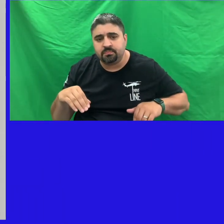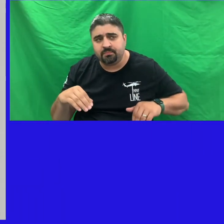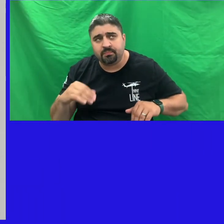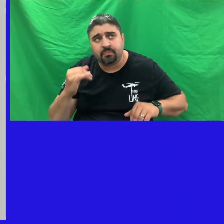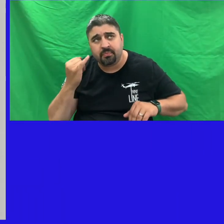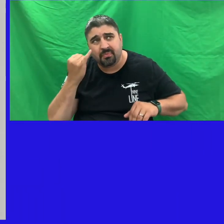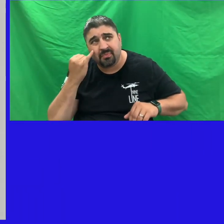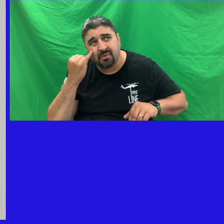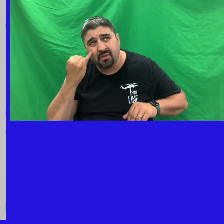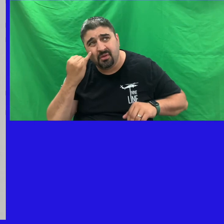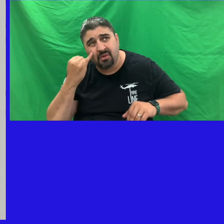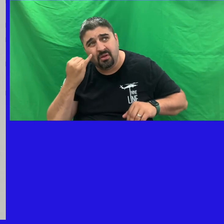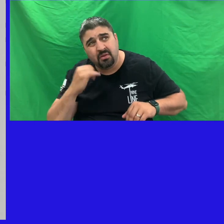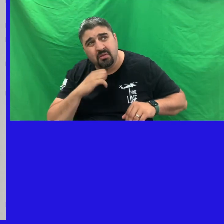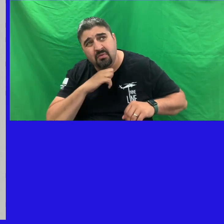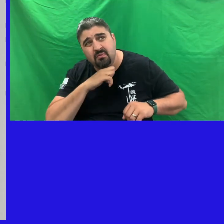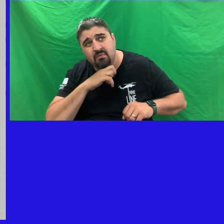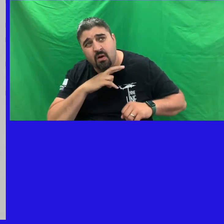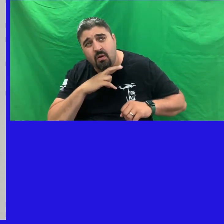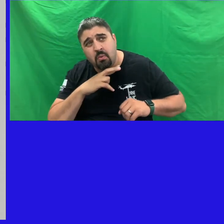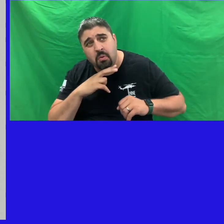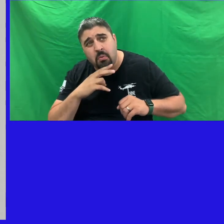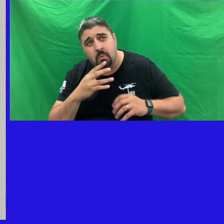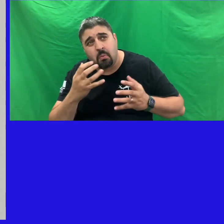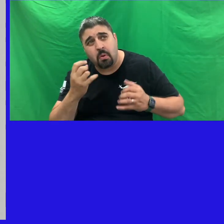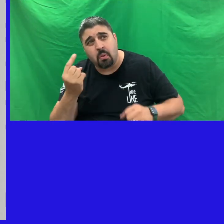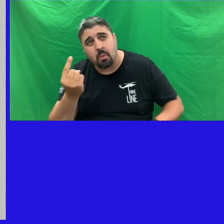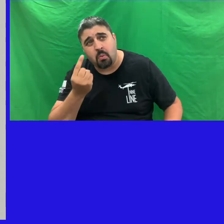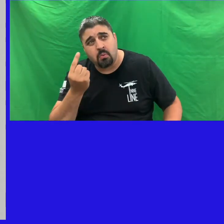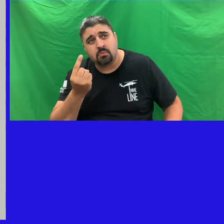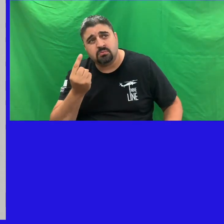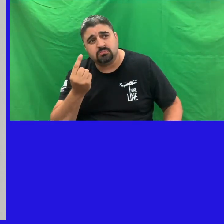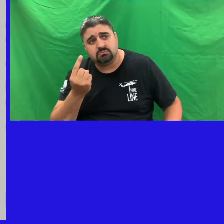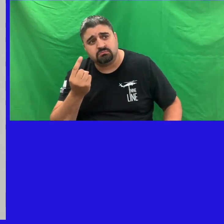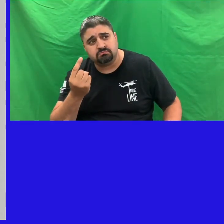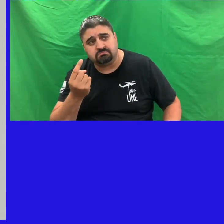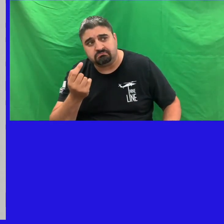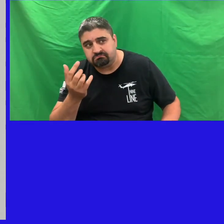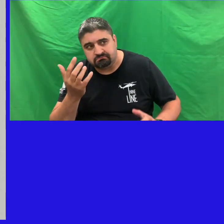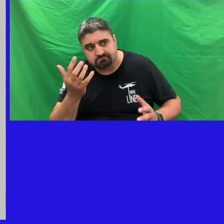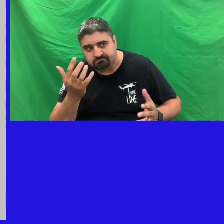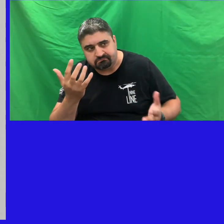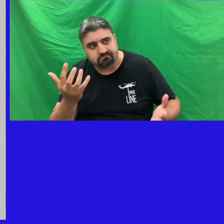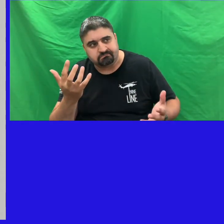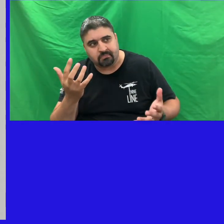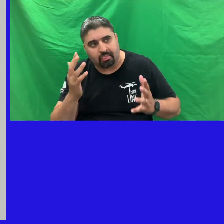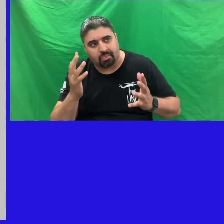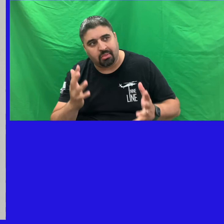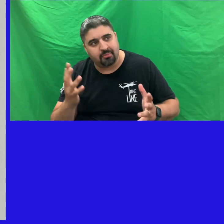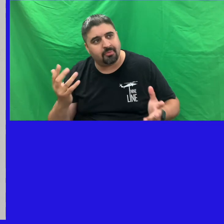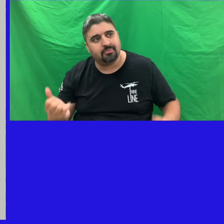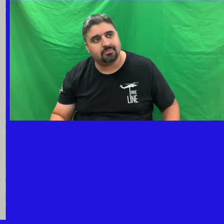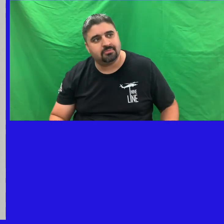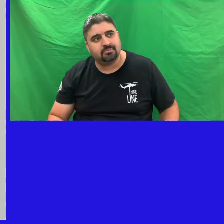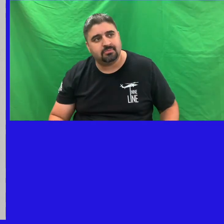"If Frog wants to be alone," said the turtle, "why don't you leave him alone?"